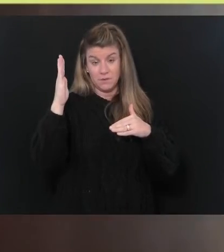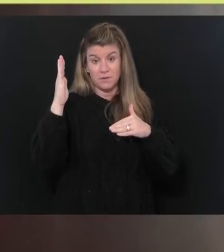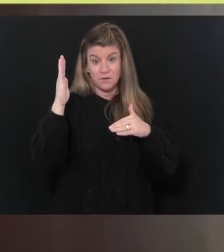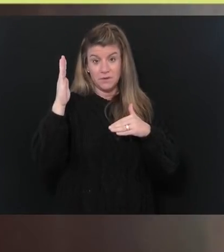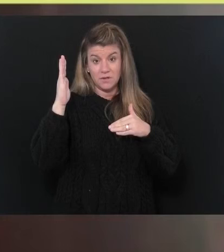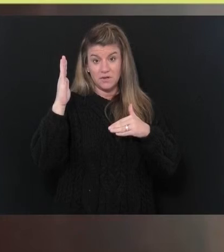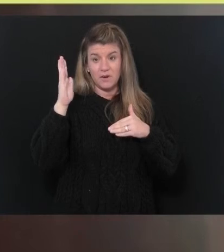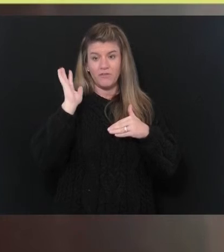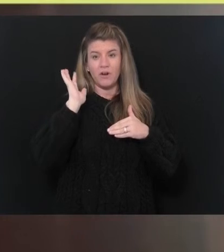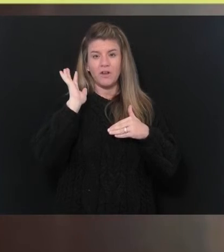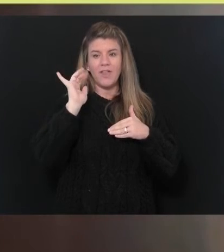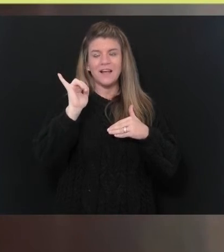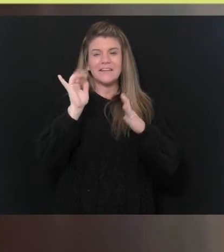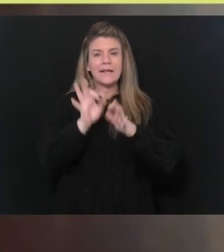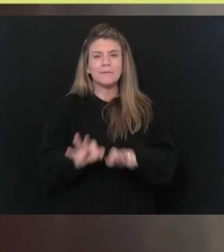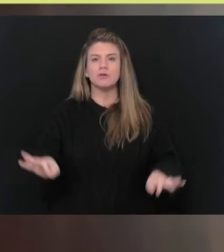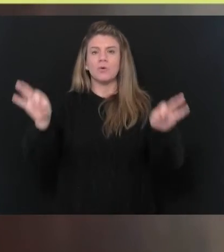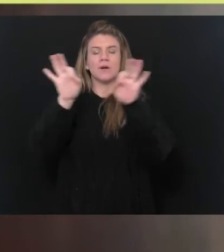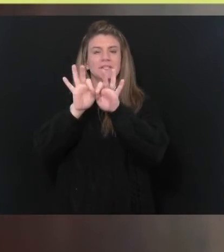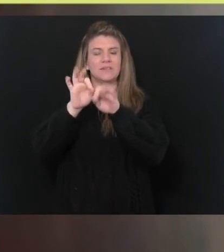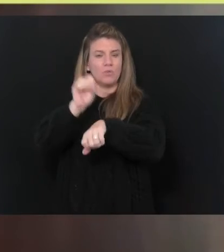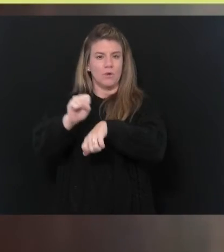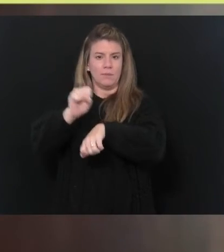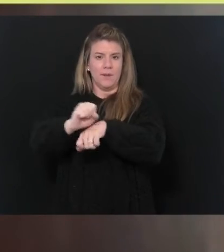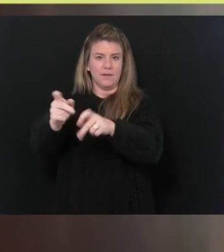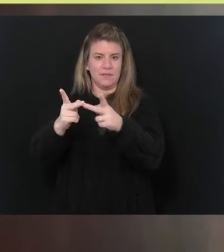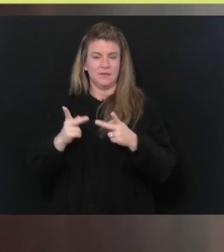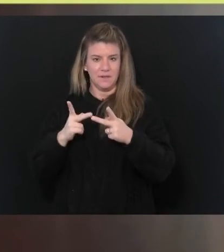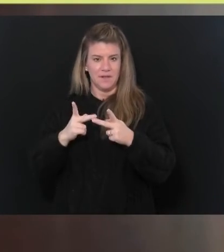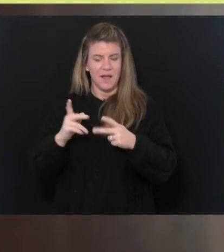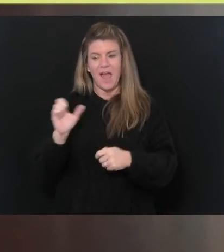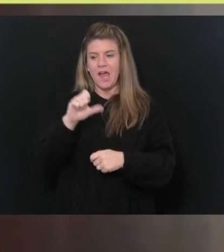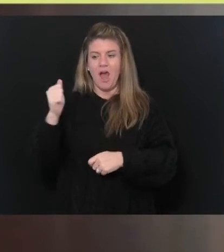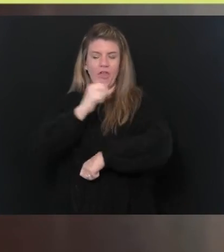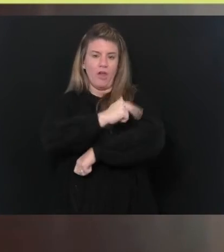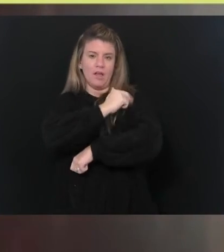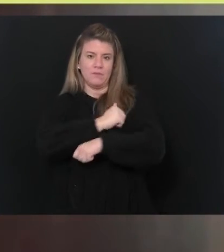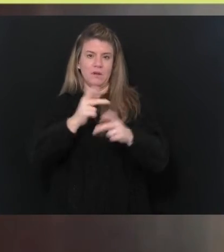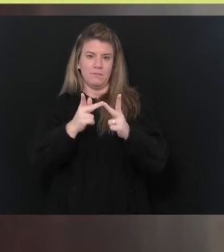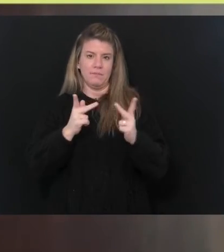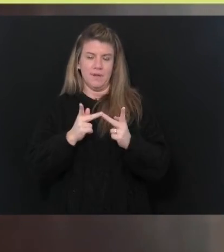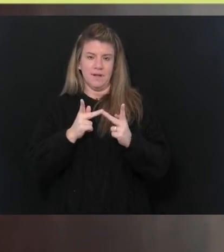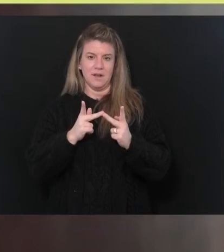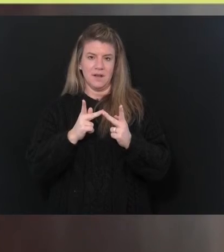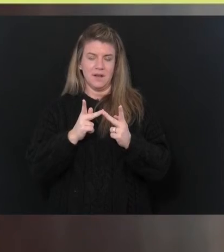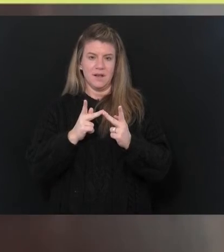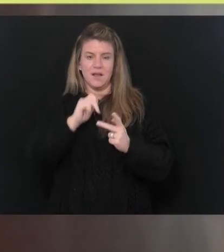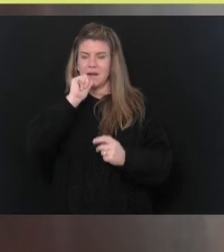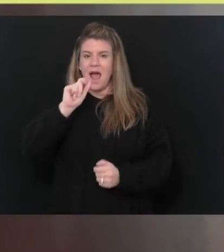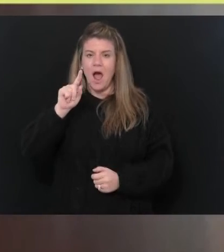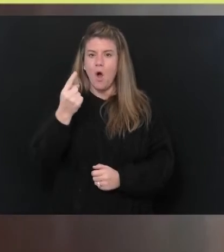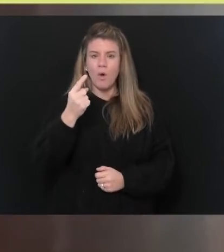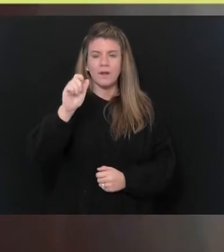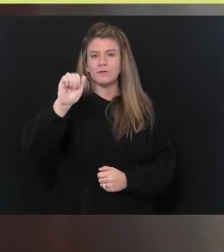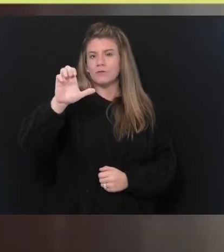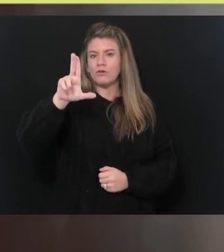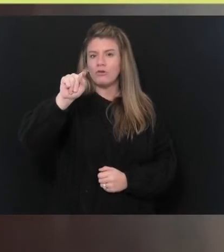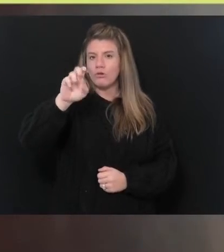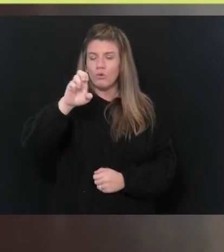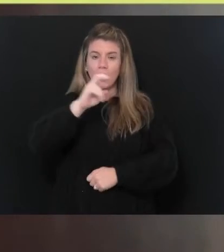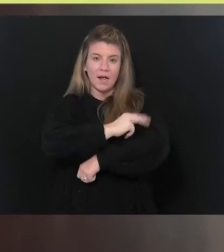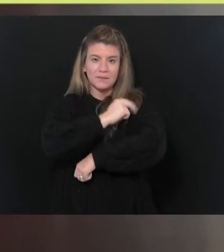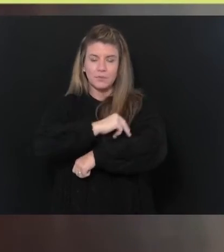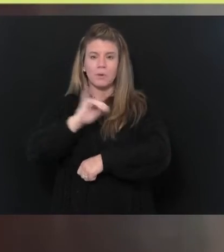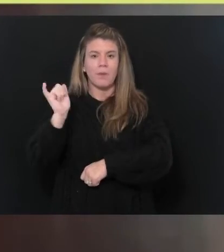the key industry sectors and the key other hospital sectors other than the acute hospital settings of ICUs